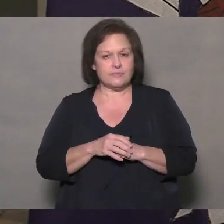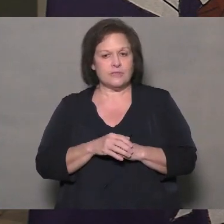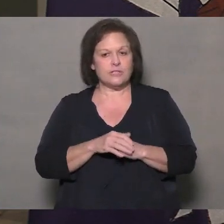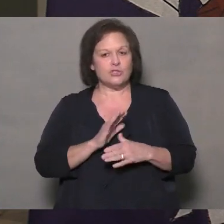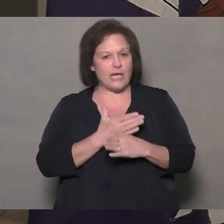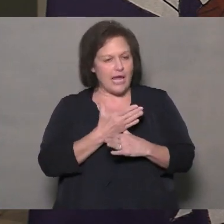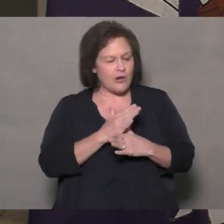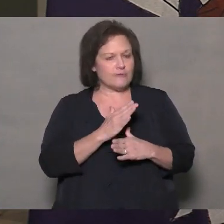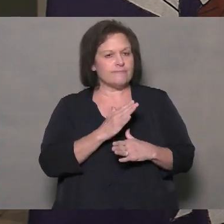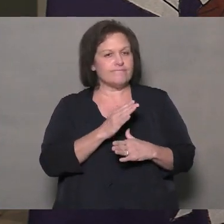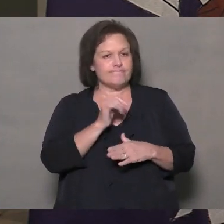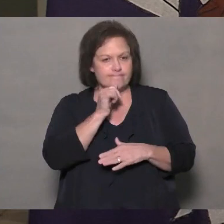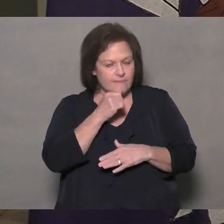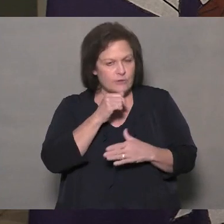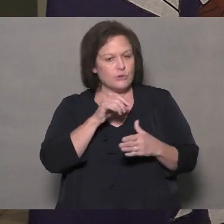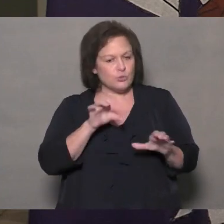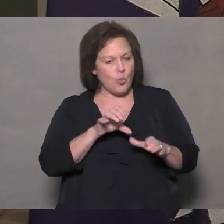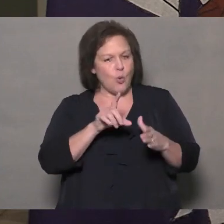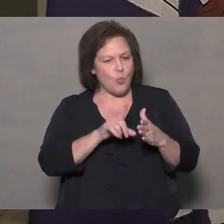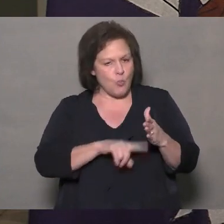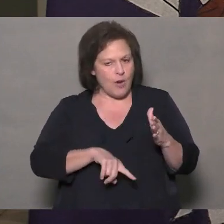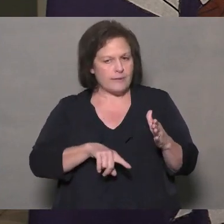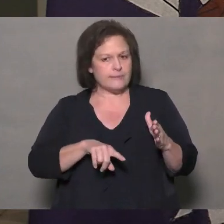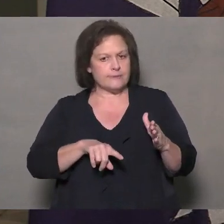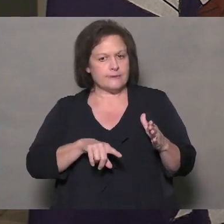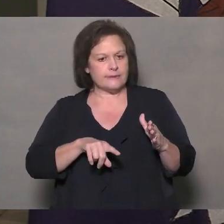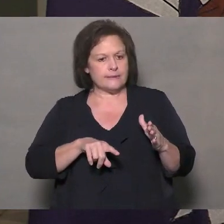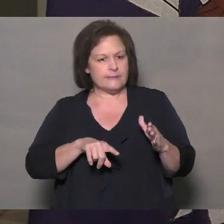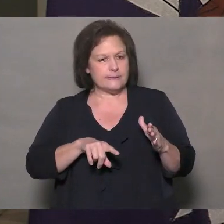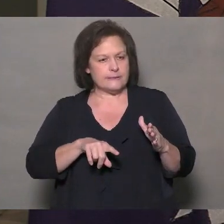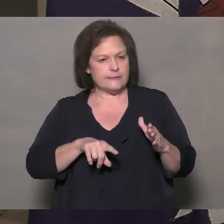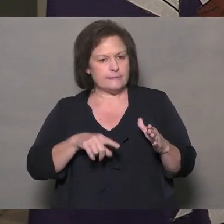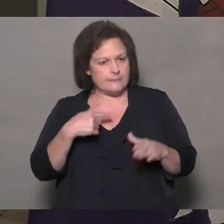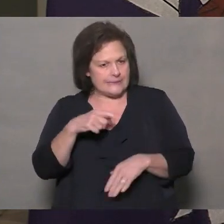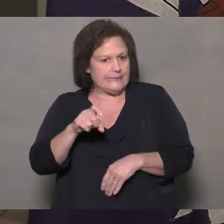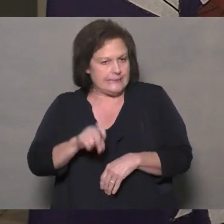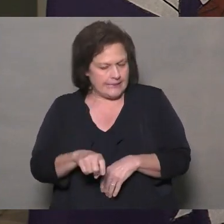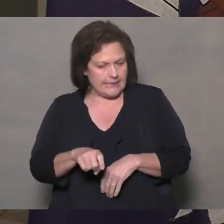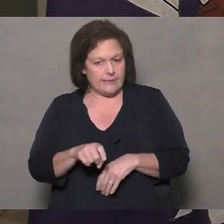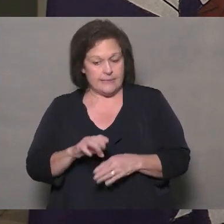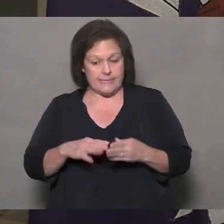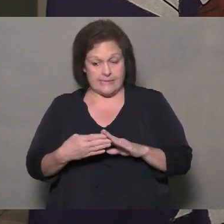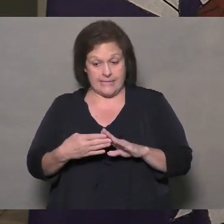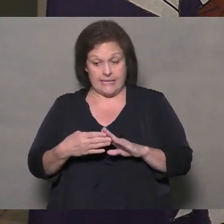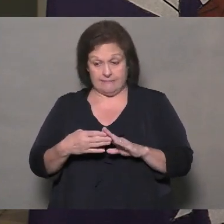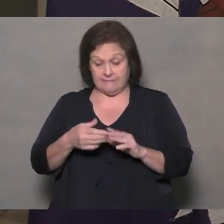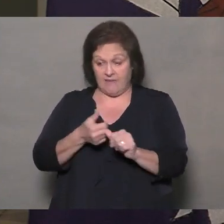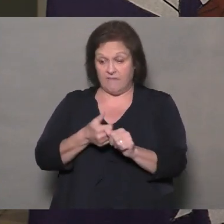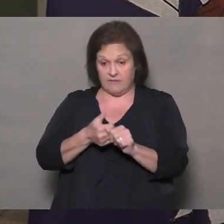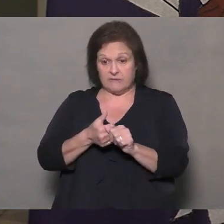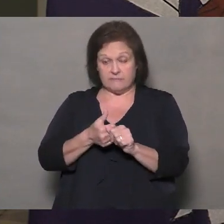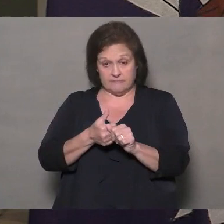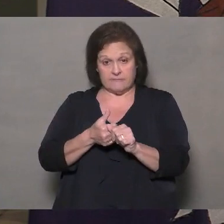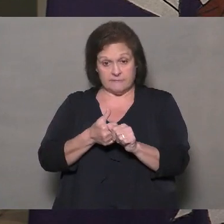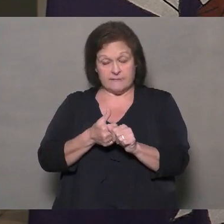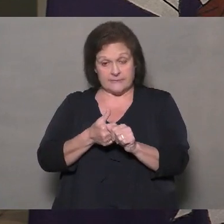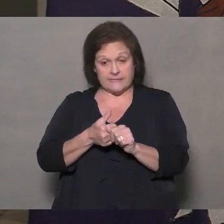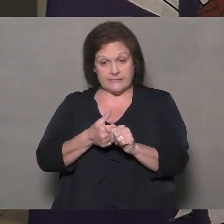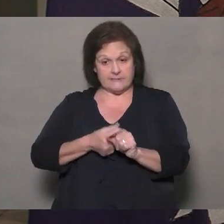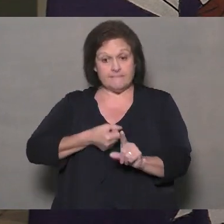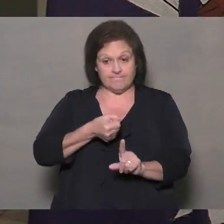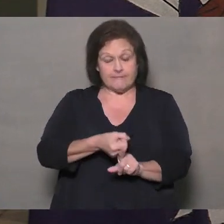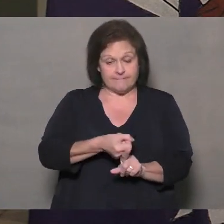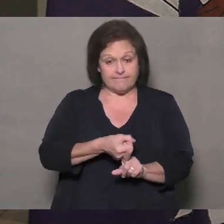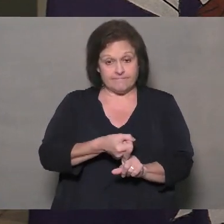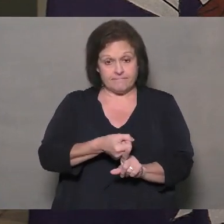Shared sacrifice, doing what it takes. The city itself is facing a significant impact.